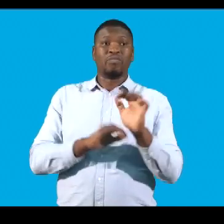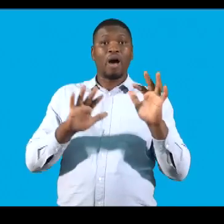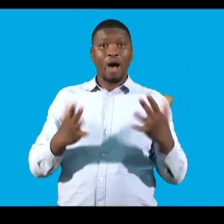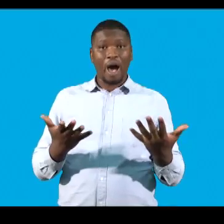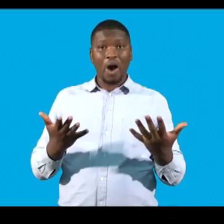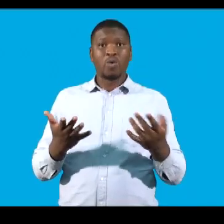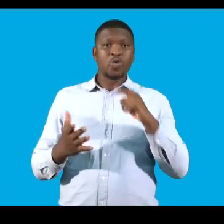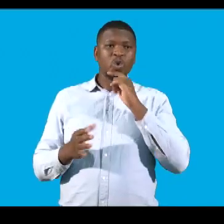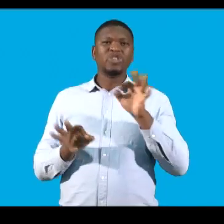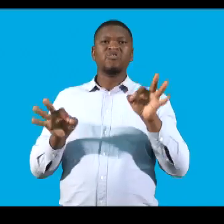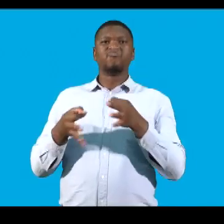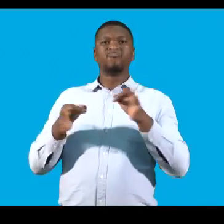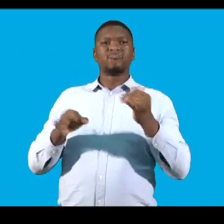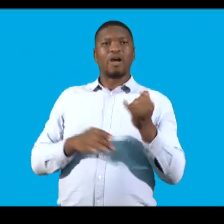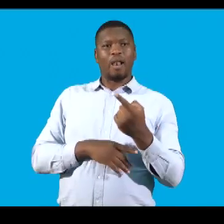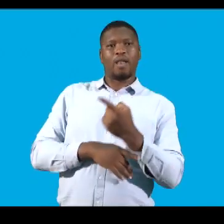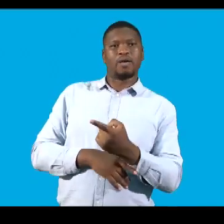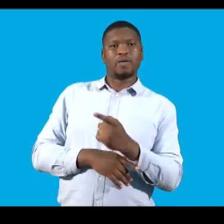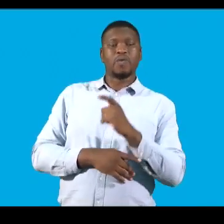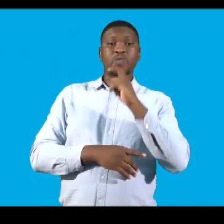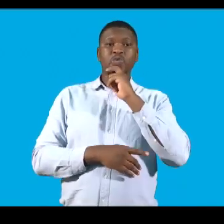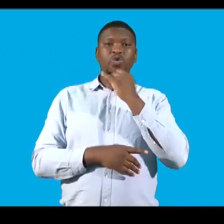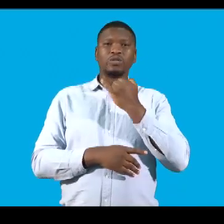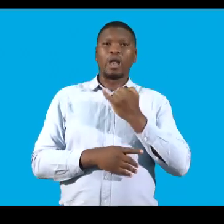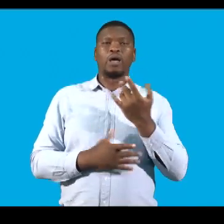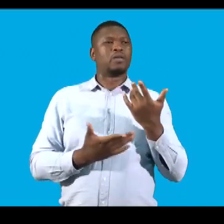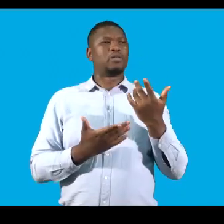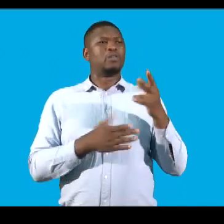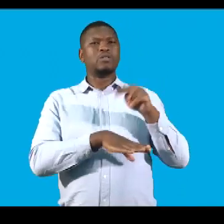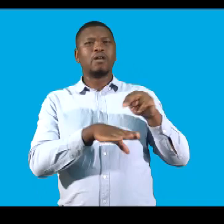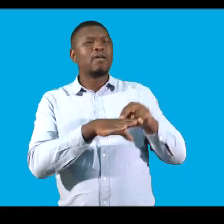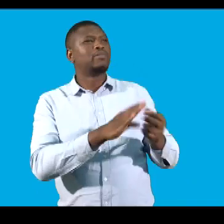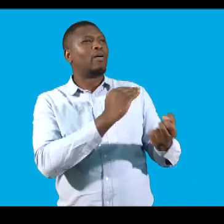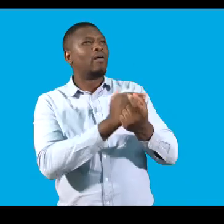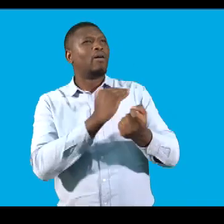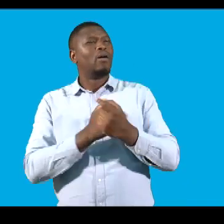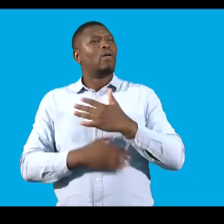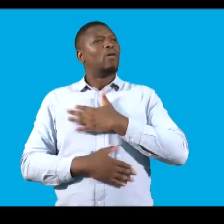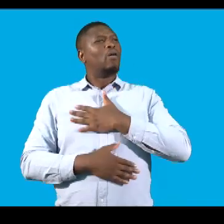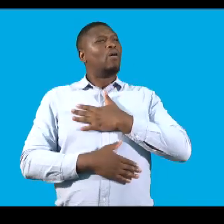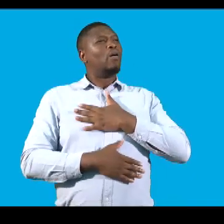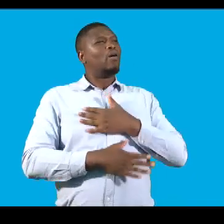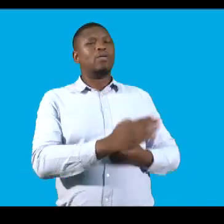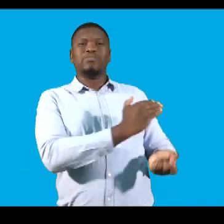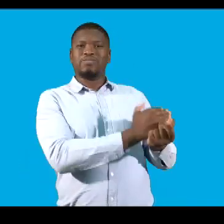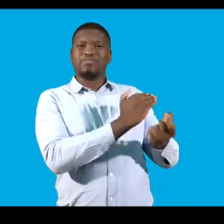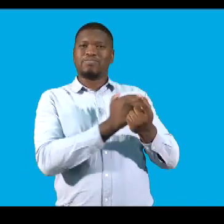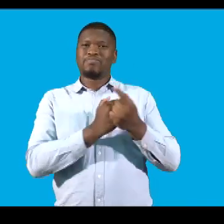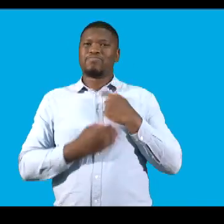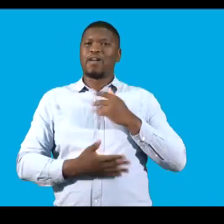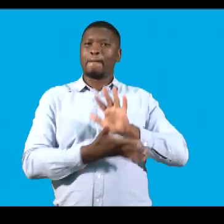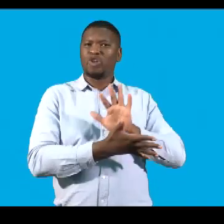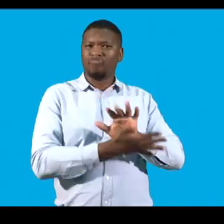is lyrical, and it uses anaphora in lines 1 to 12 to show the admiration